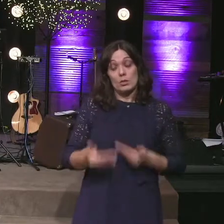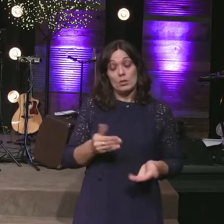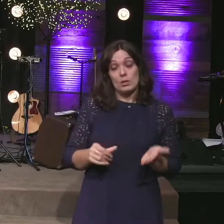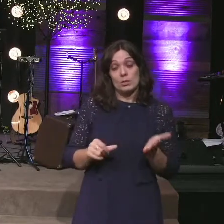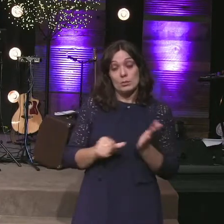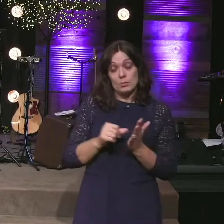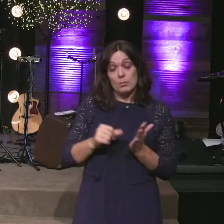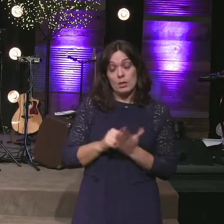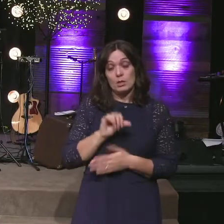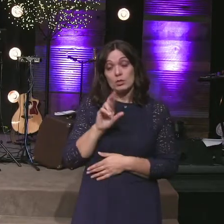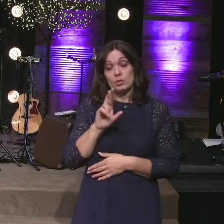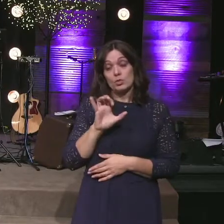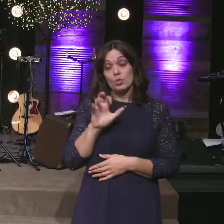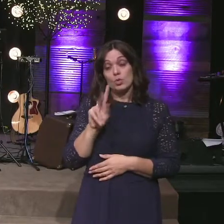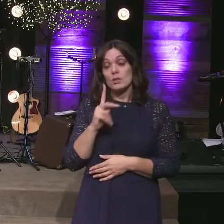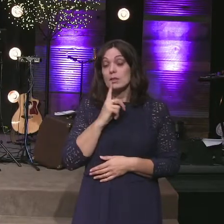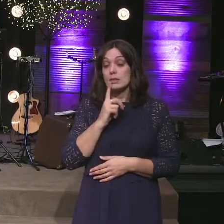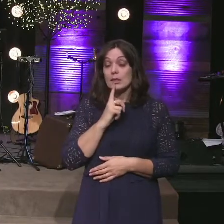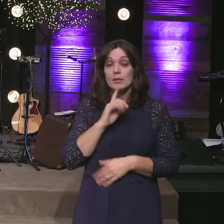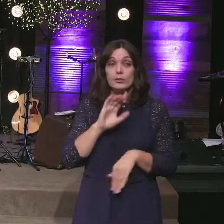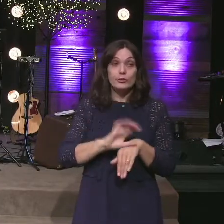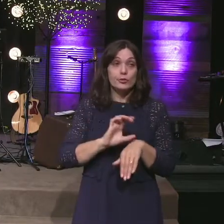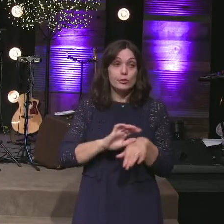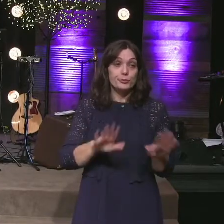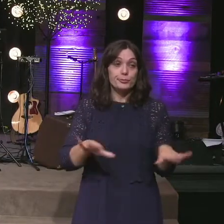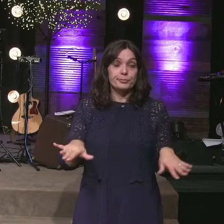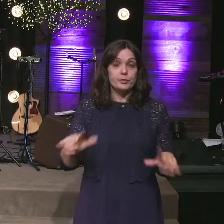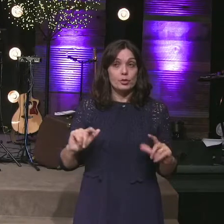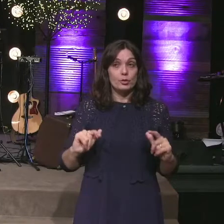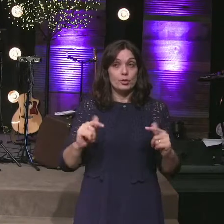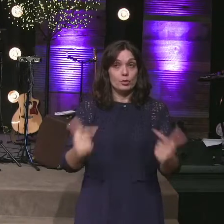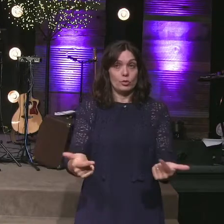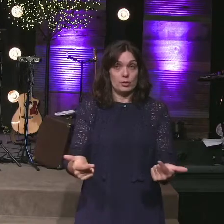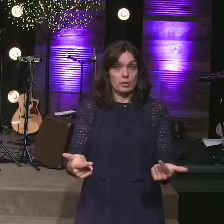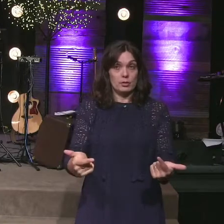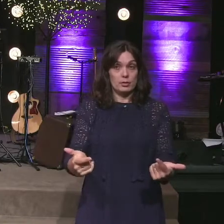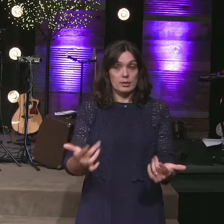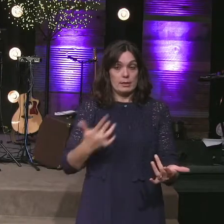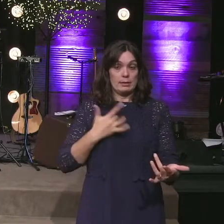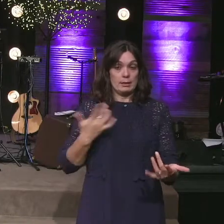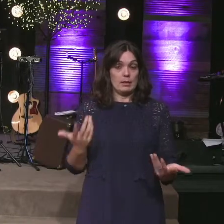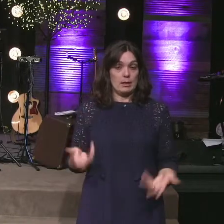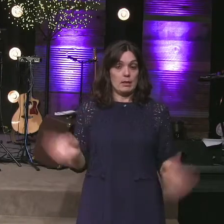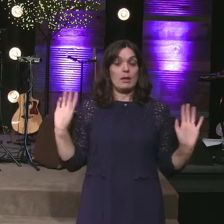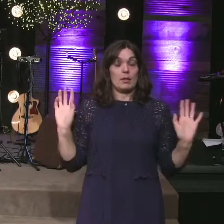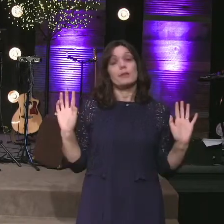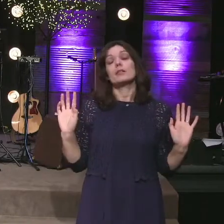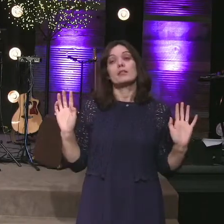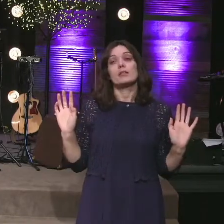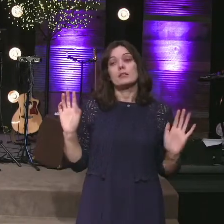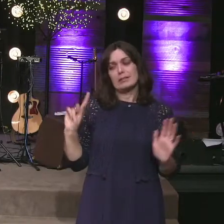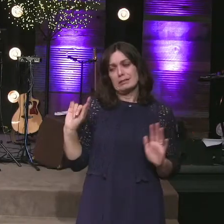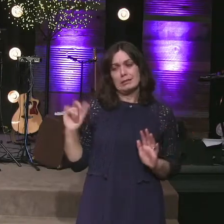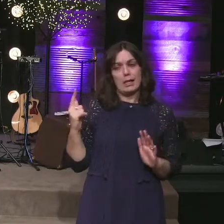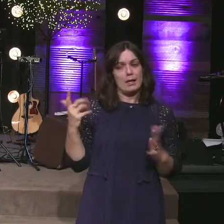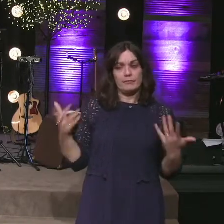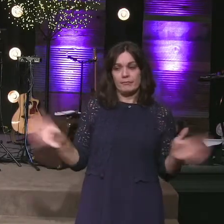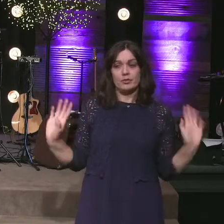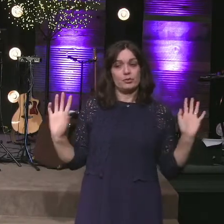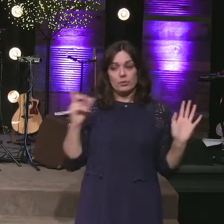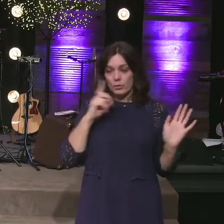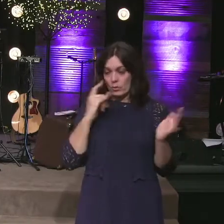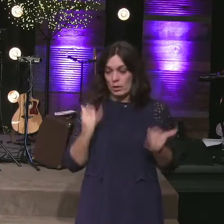Renner says, church, you're it. We've been tagged. We've been tagged for this time,